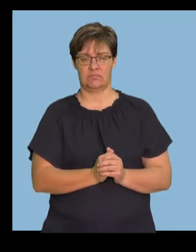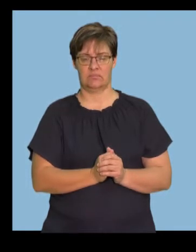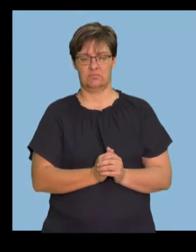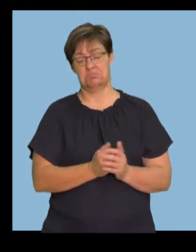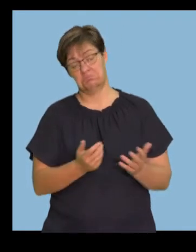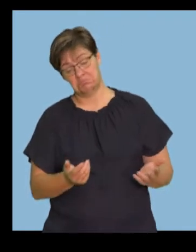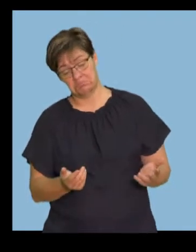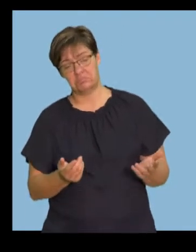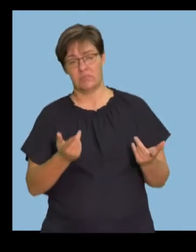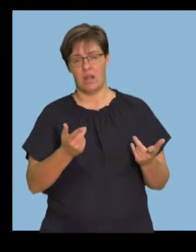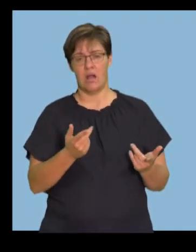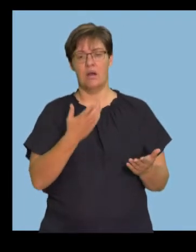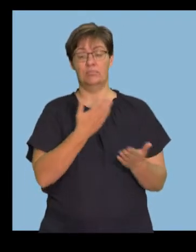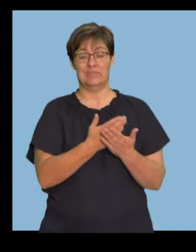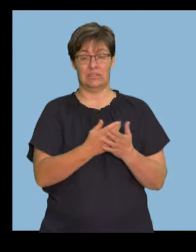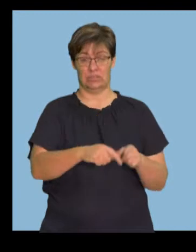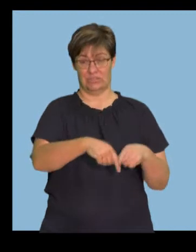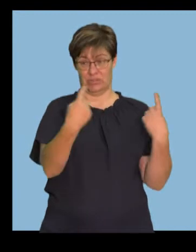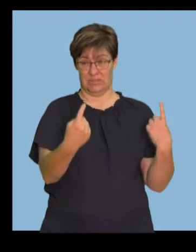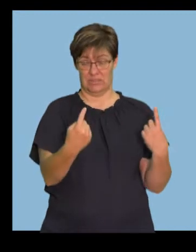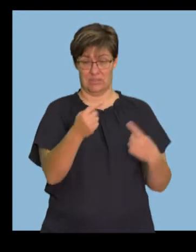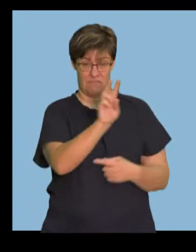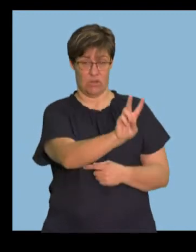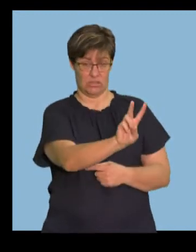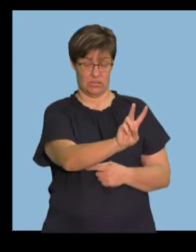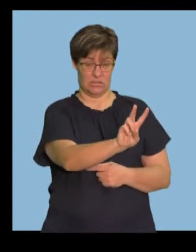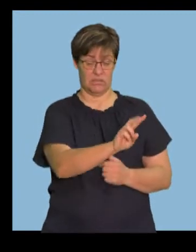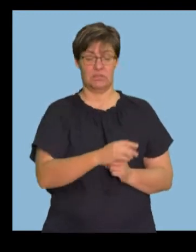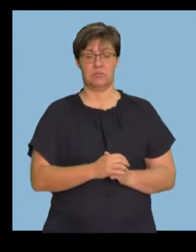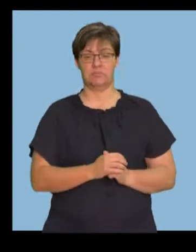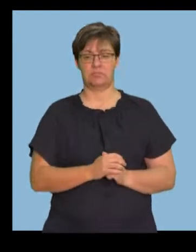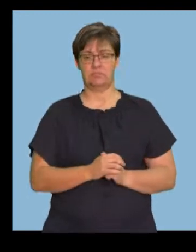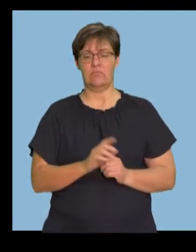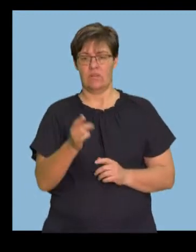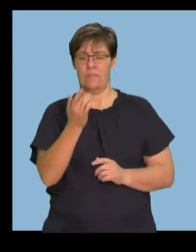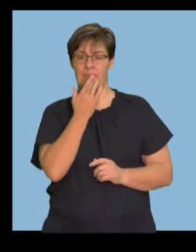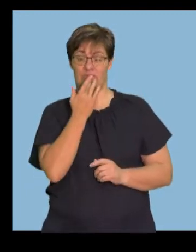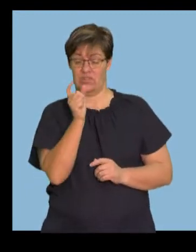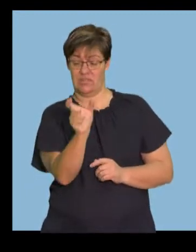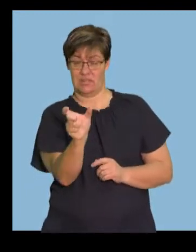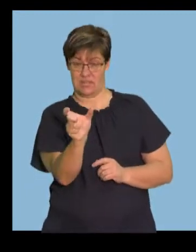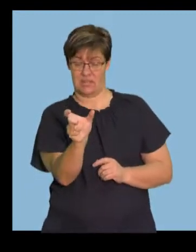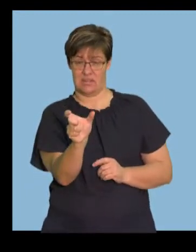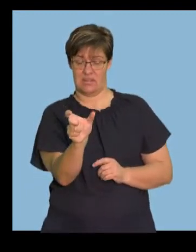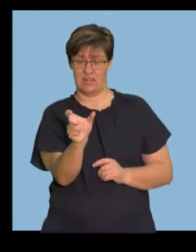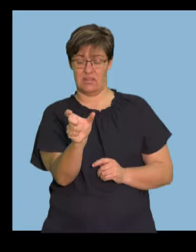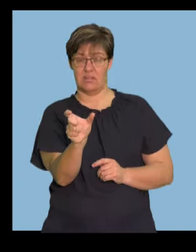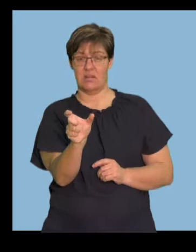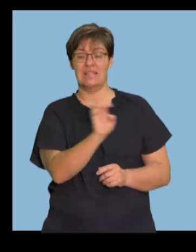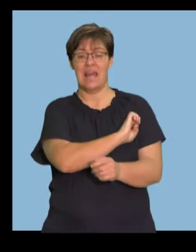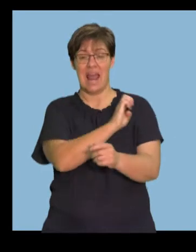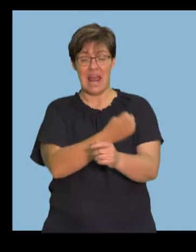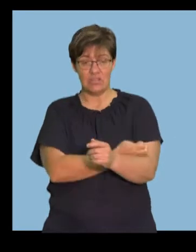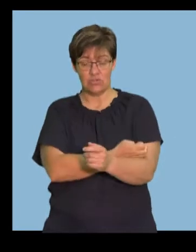Okay. Now, the potential difference, which is the voltage of a battery, is the energy supplied